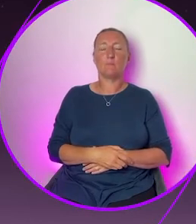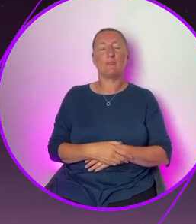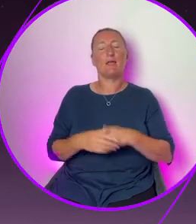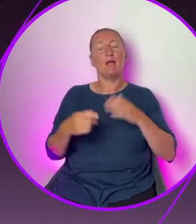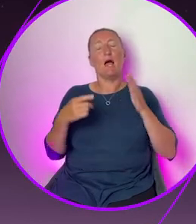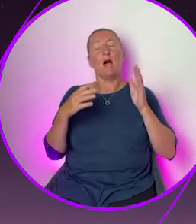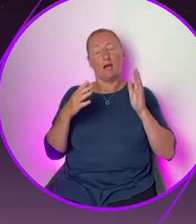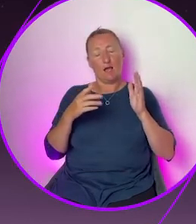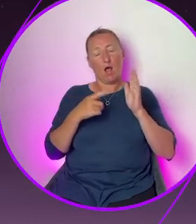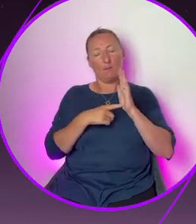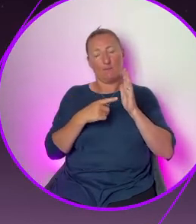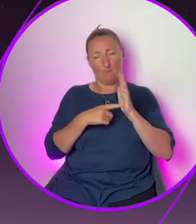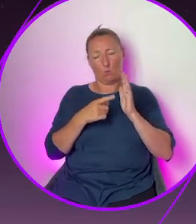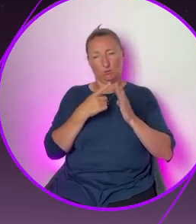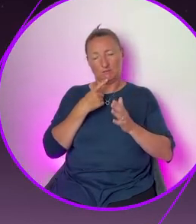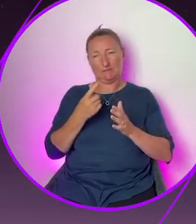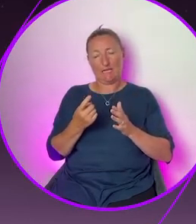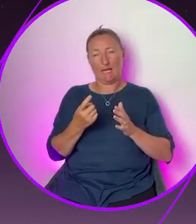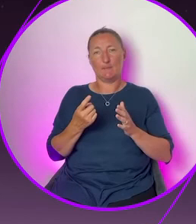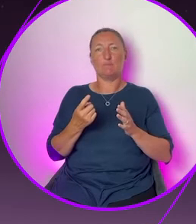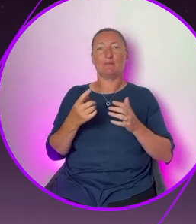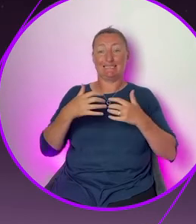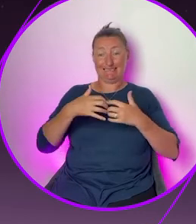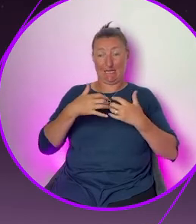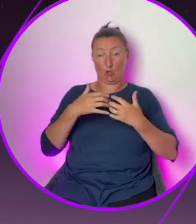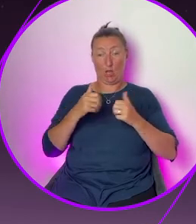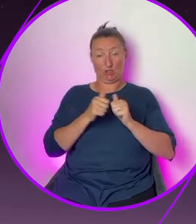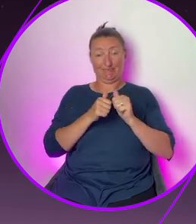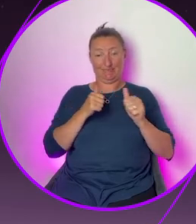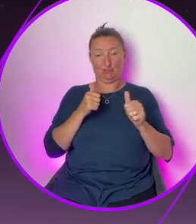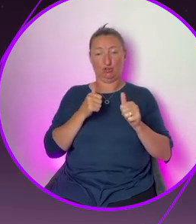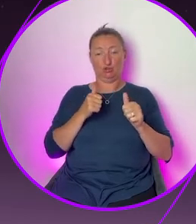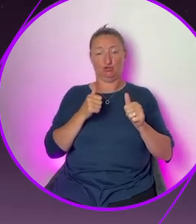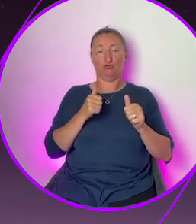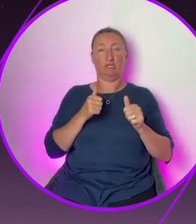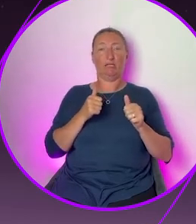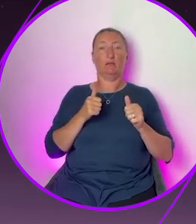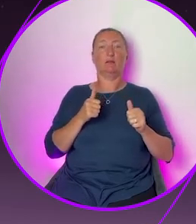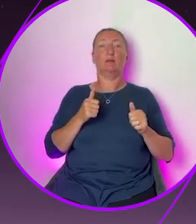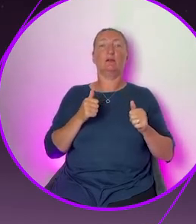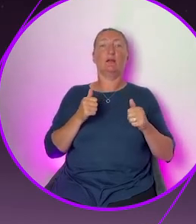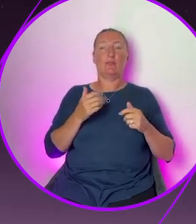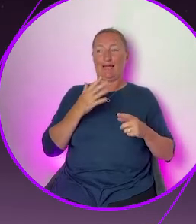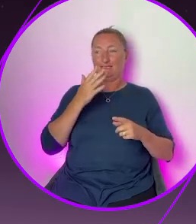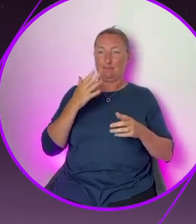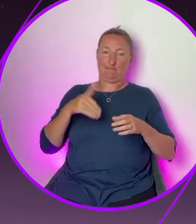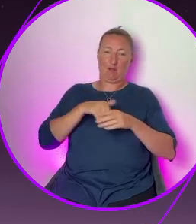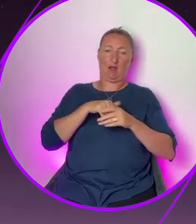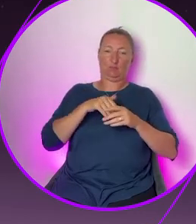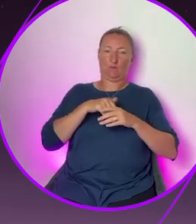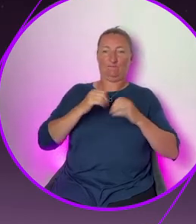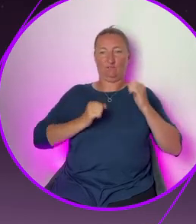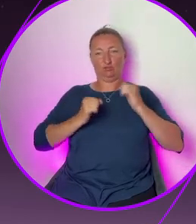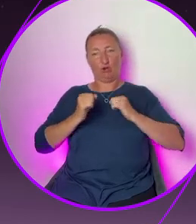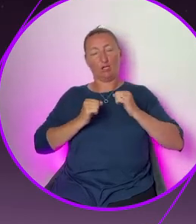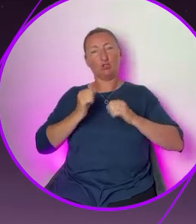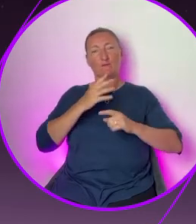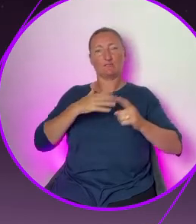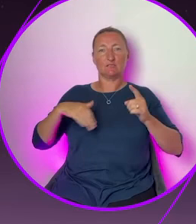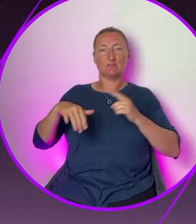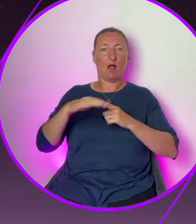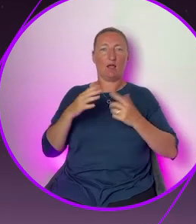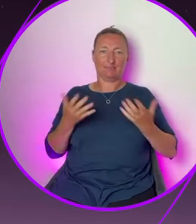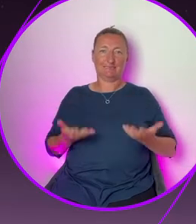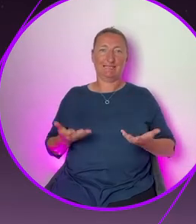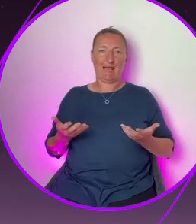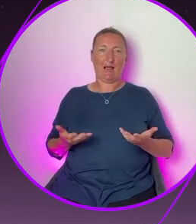know, the tech industry is a huge part of our kind of societal infrastructure. So we